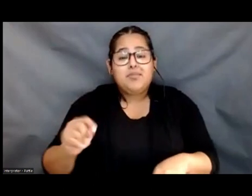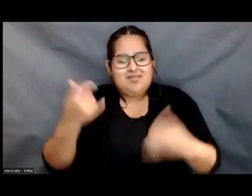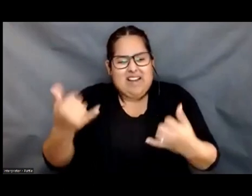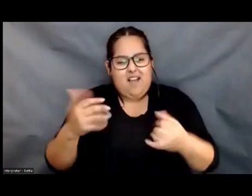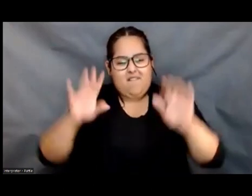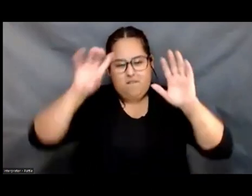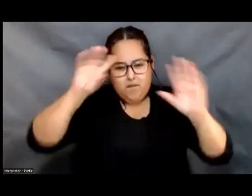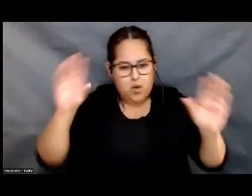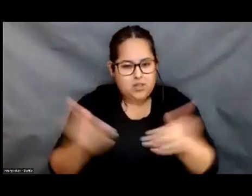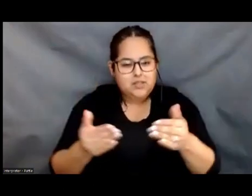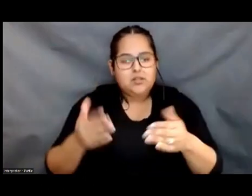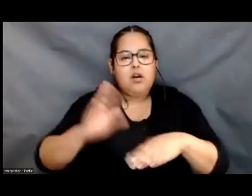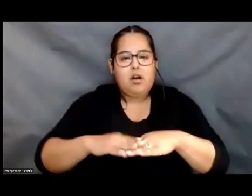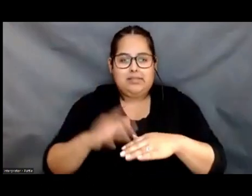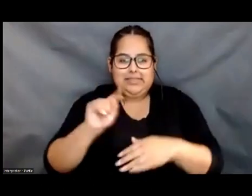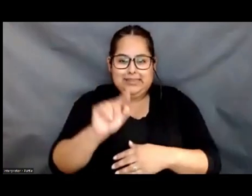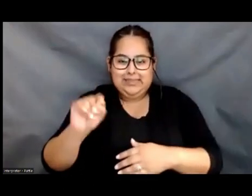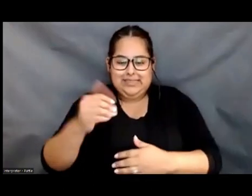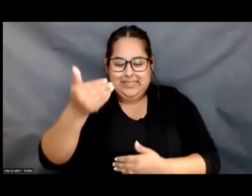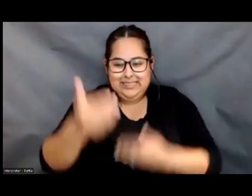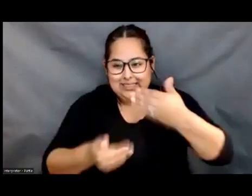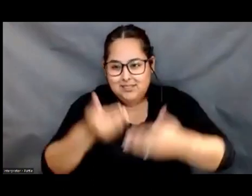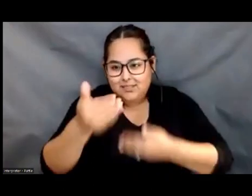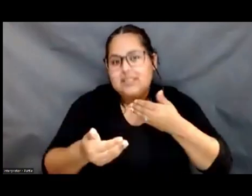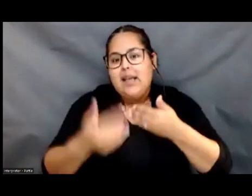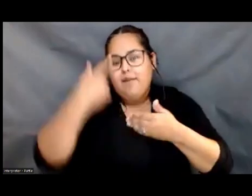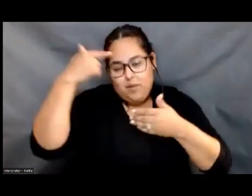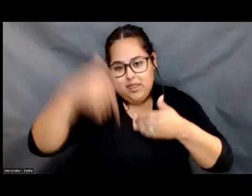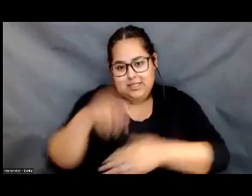to just be focusing on those TTC steps for this presentation.